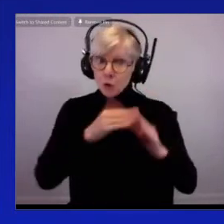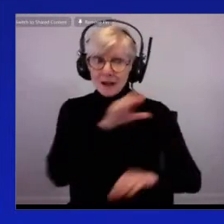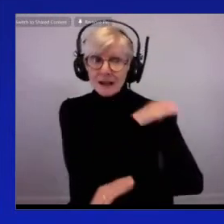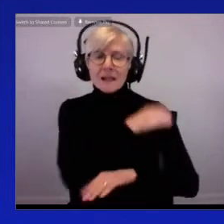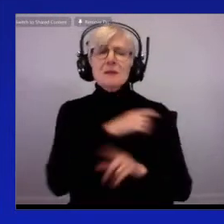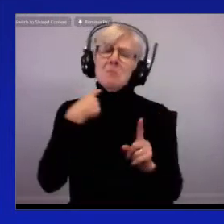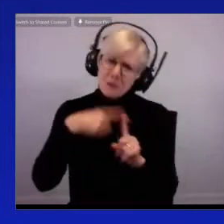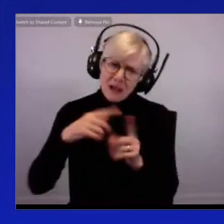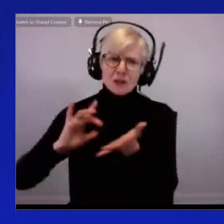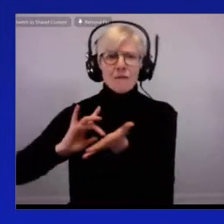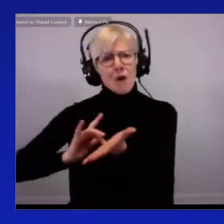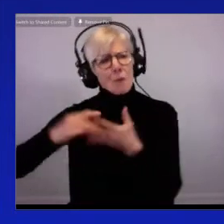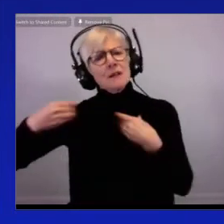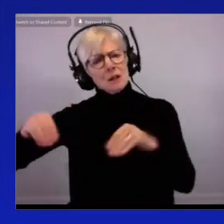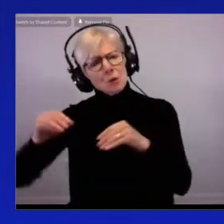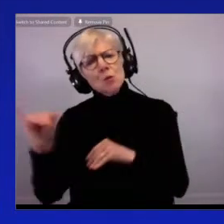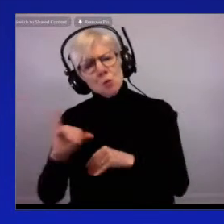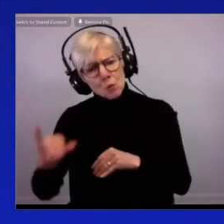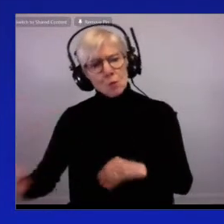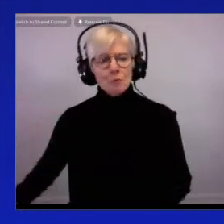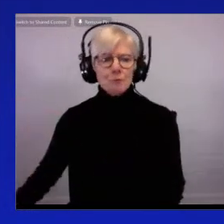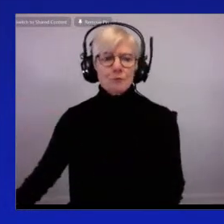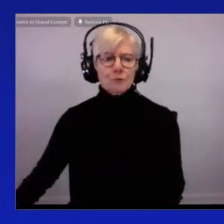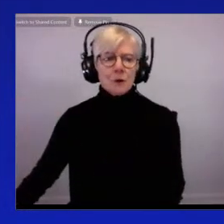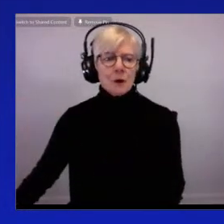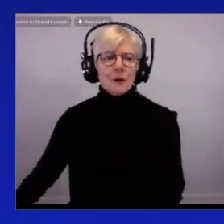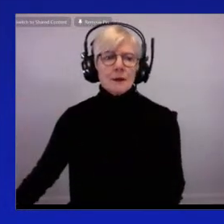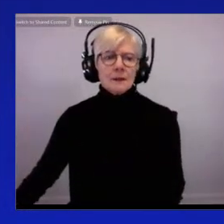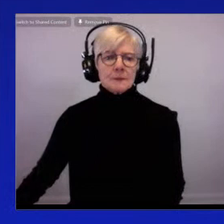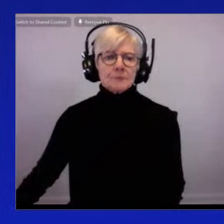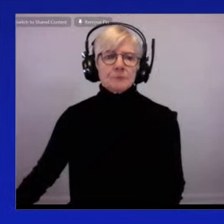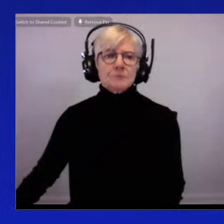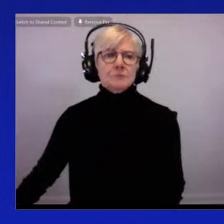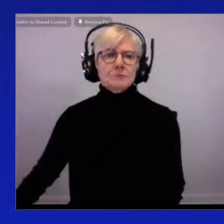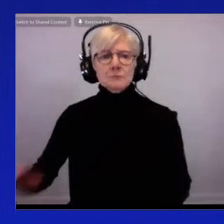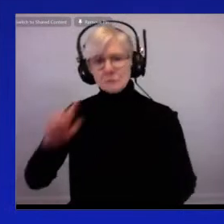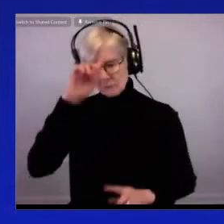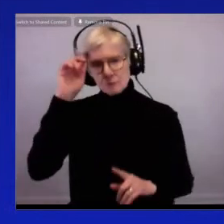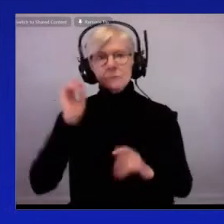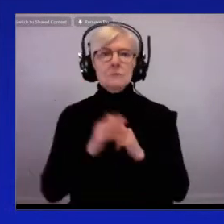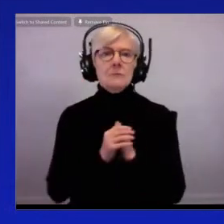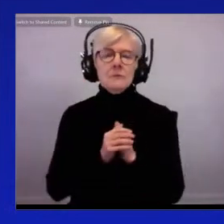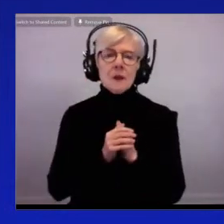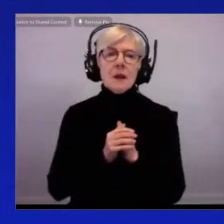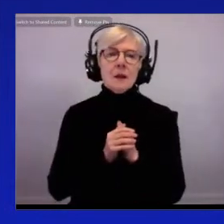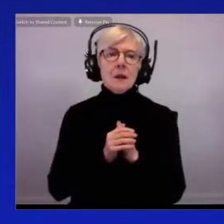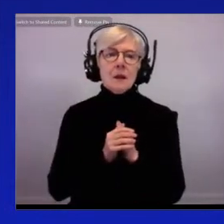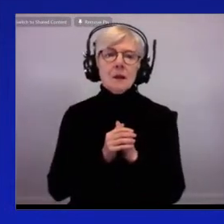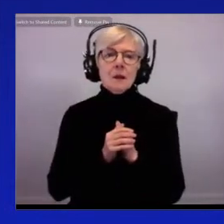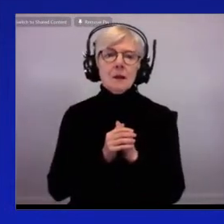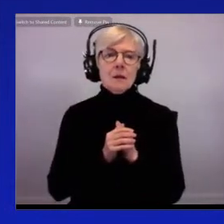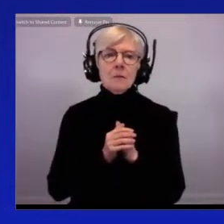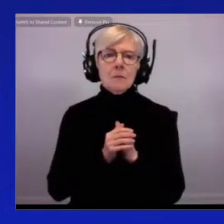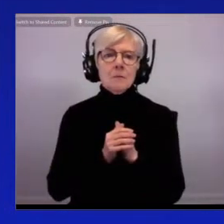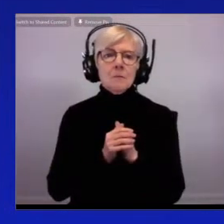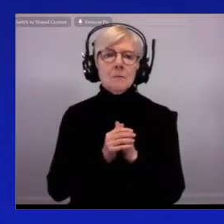the 2 Barrhaven sites that were used for this year's flu vaccinations, the Mary Pitt Center